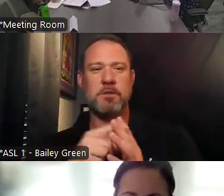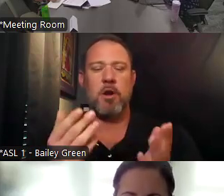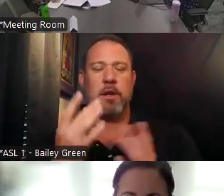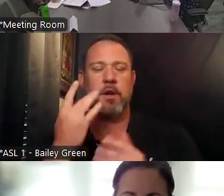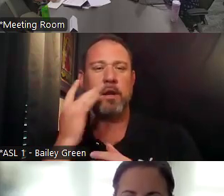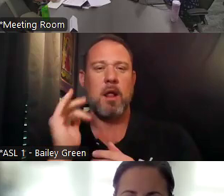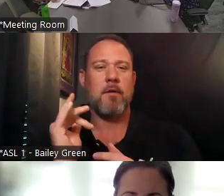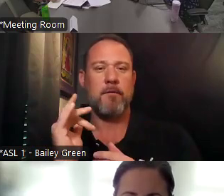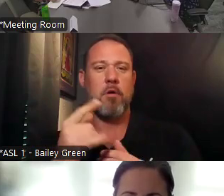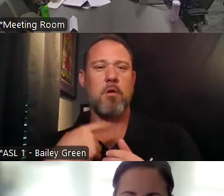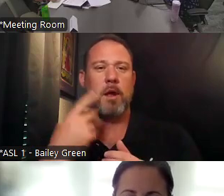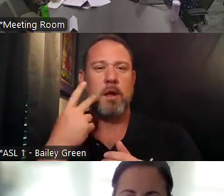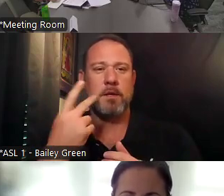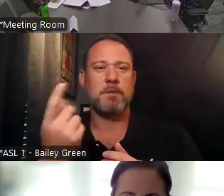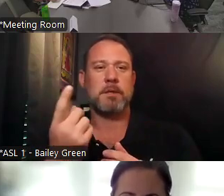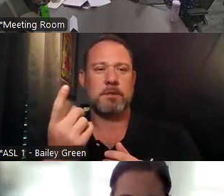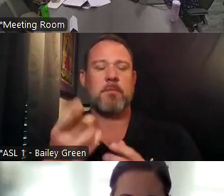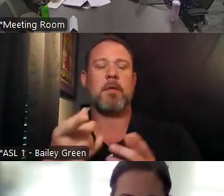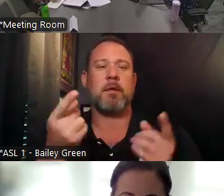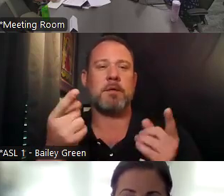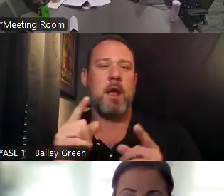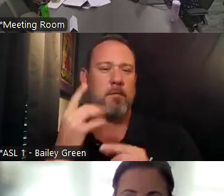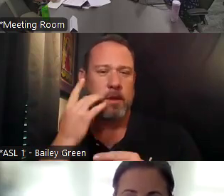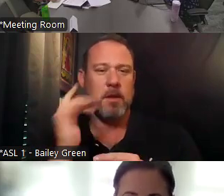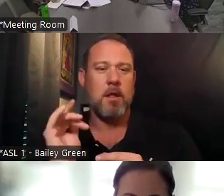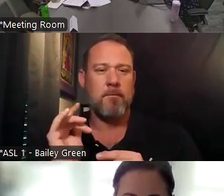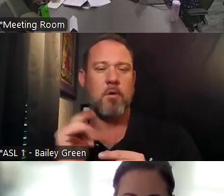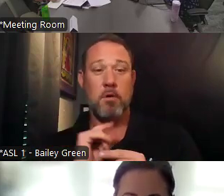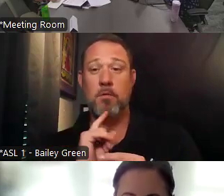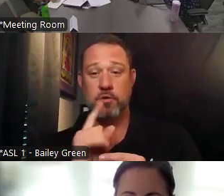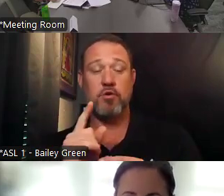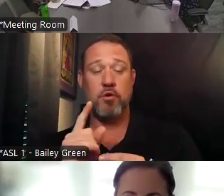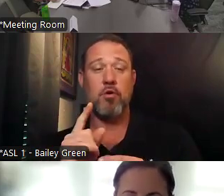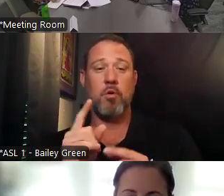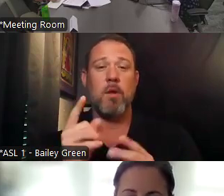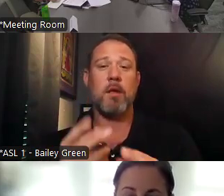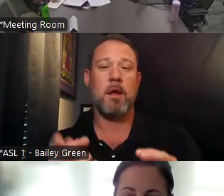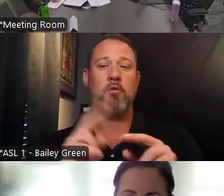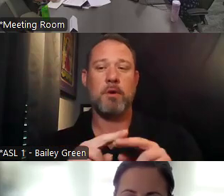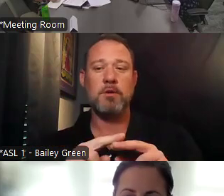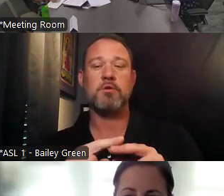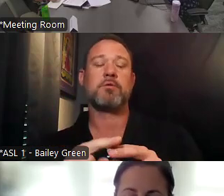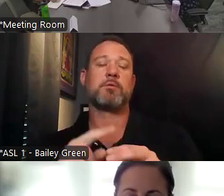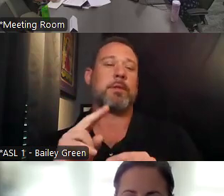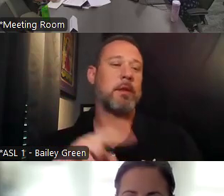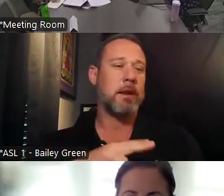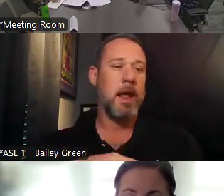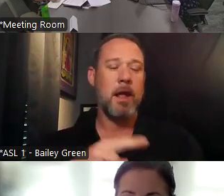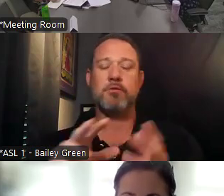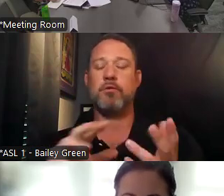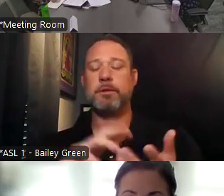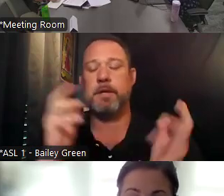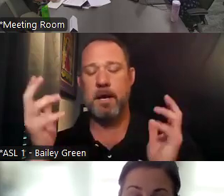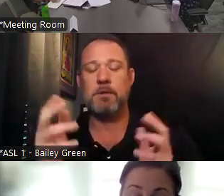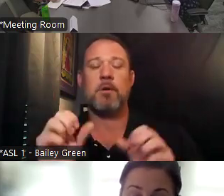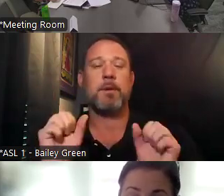we can see something like this happening in California, and I'm sure there are cases with increases in natural disasters,